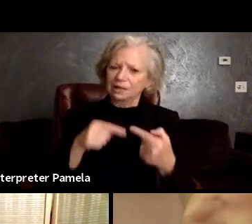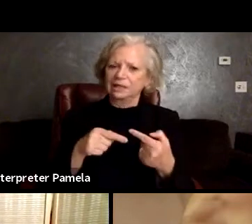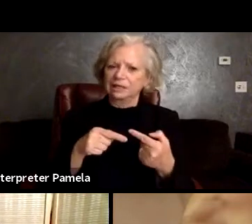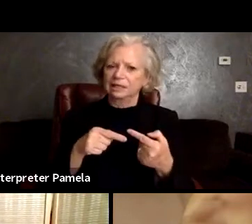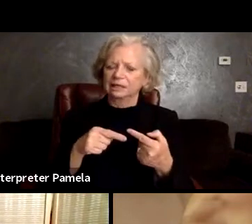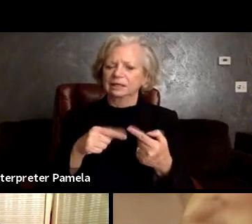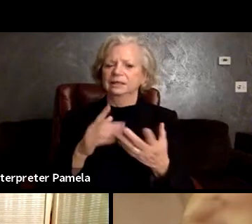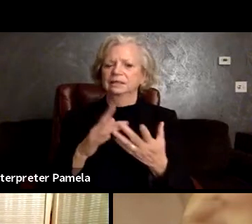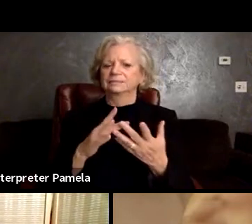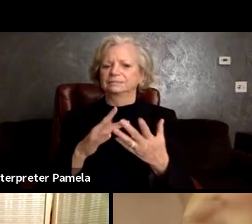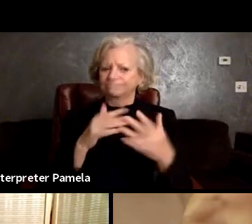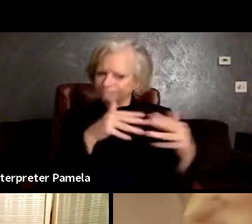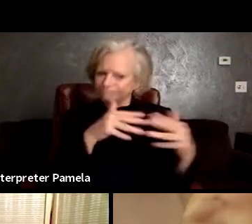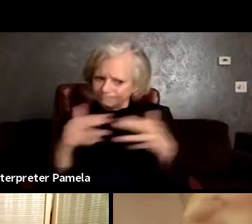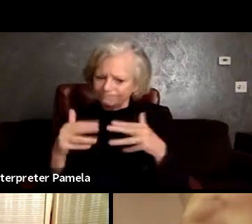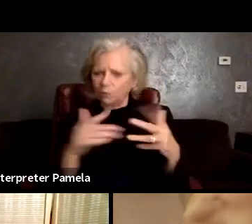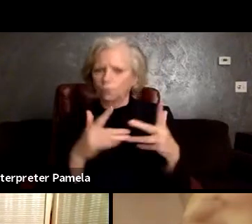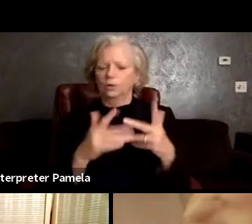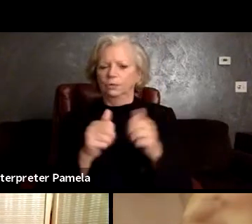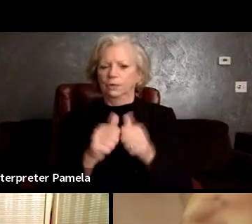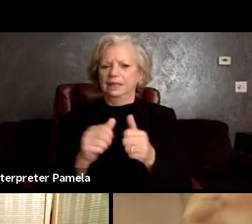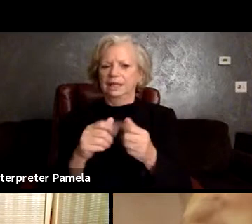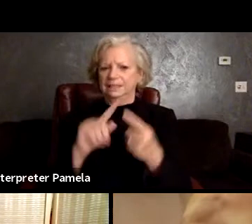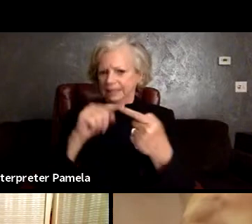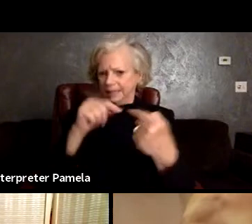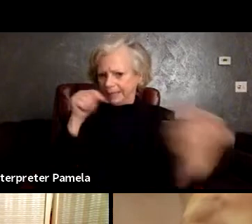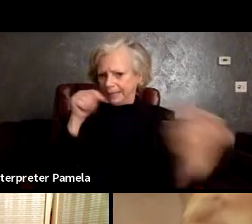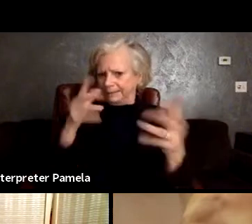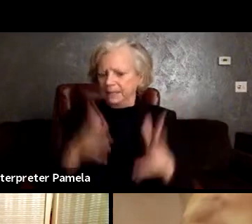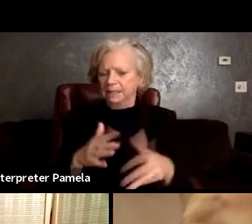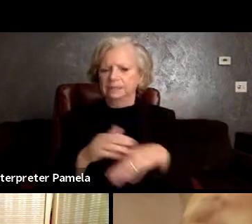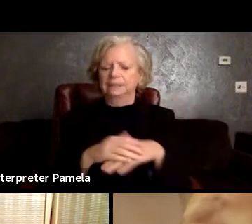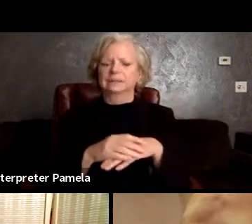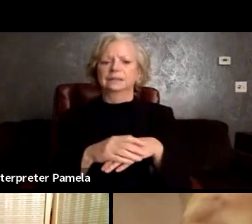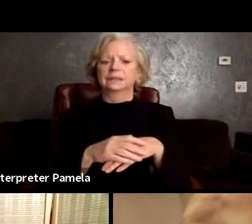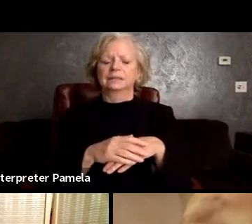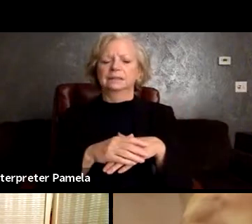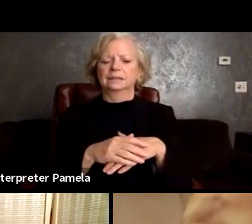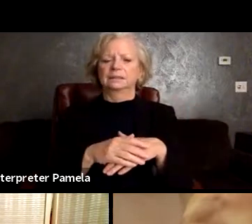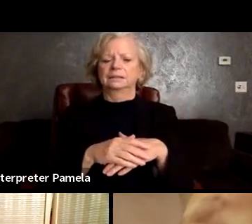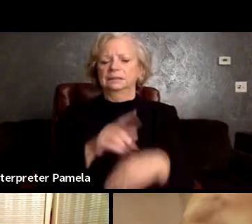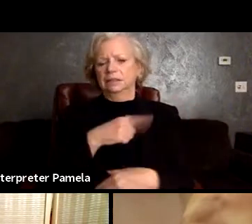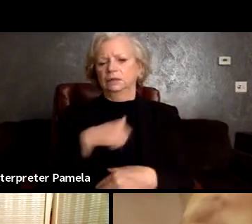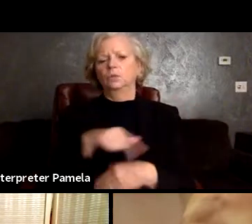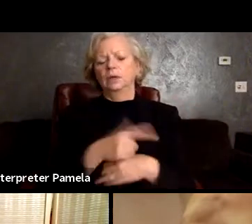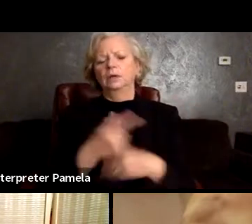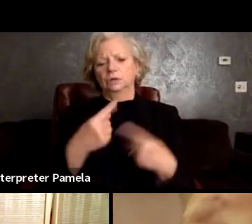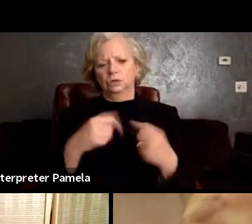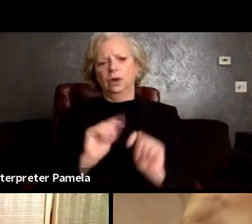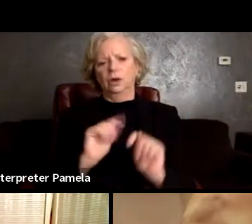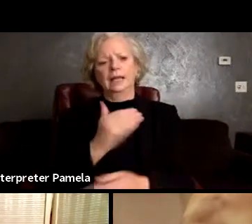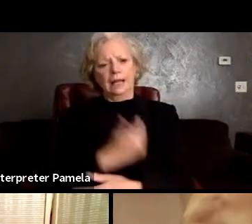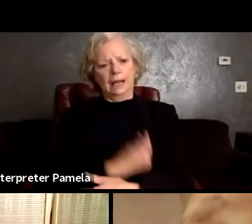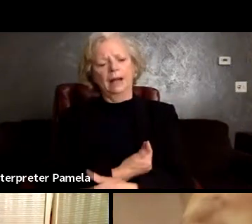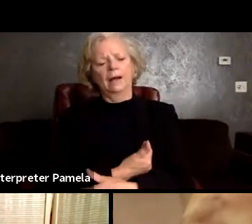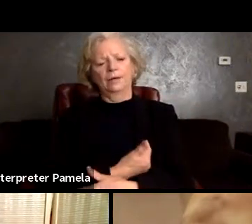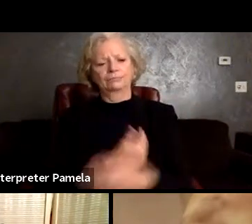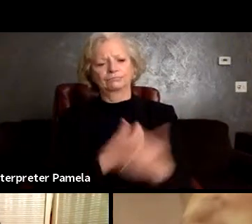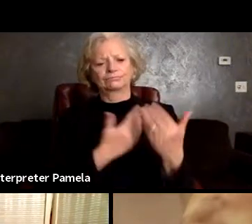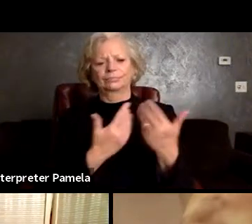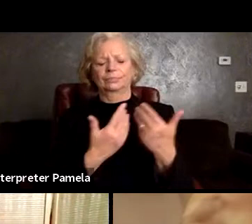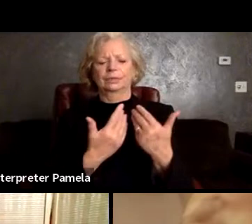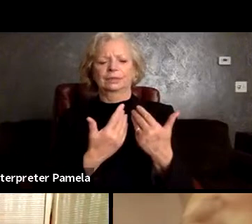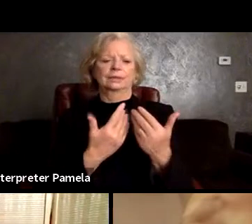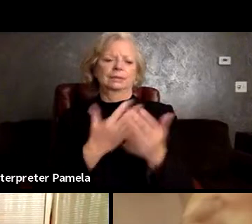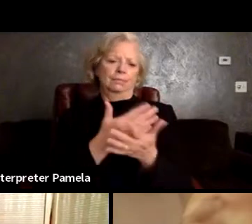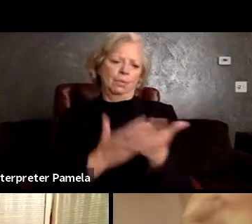viral enemy that we have and that we've been holding off, I think, and doing our part in trying to keep everyone safe. So